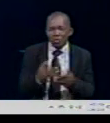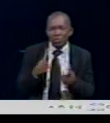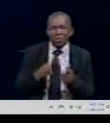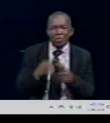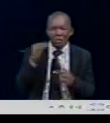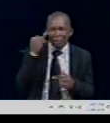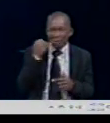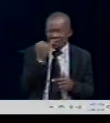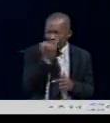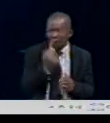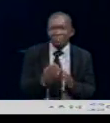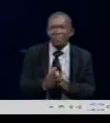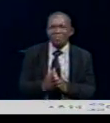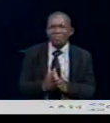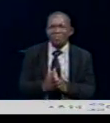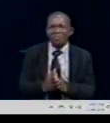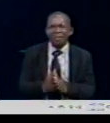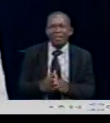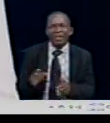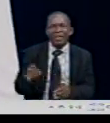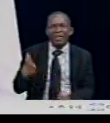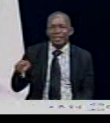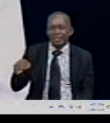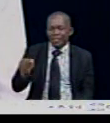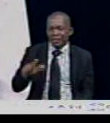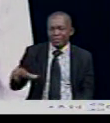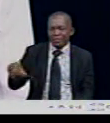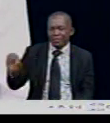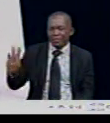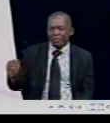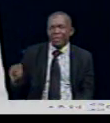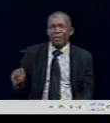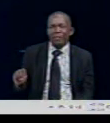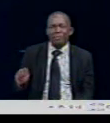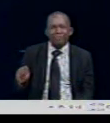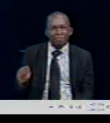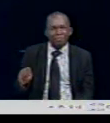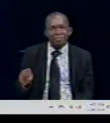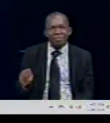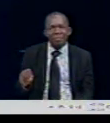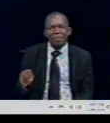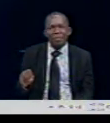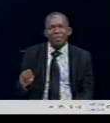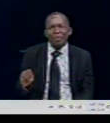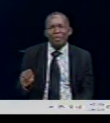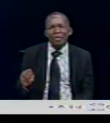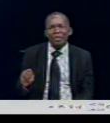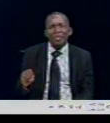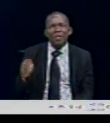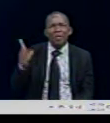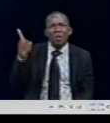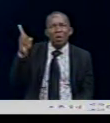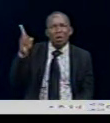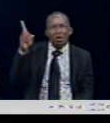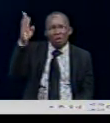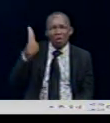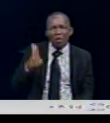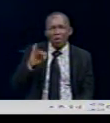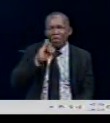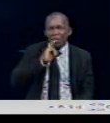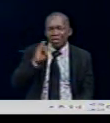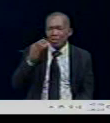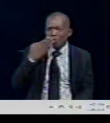Israel. We can say the same thing also, that truly, God is good to